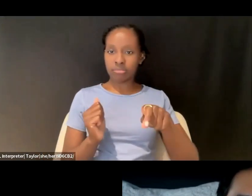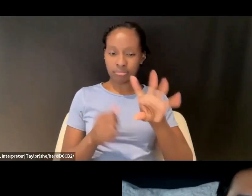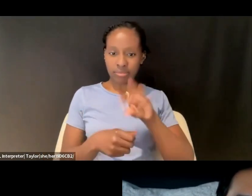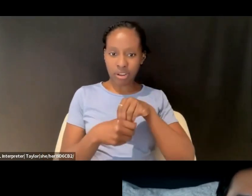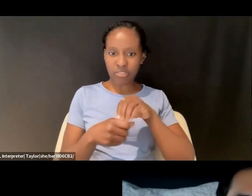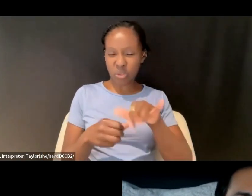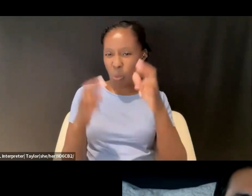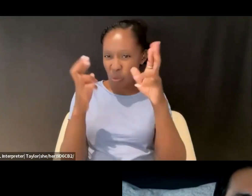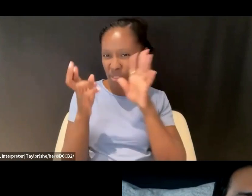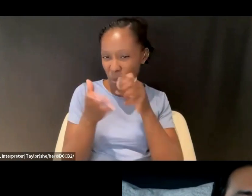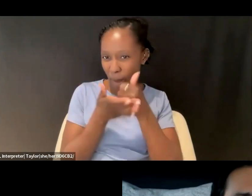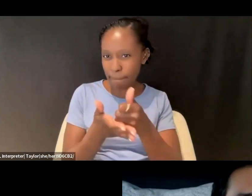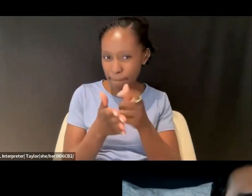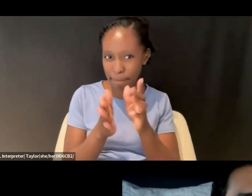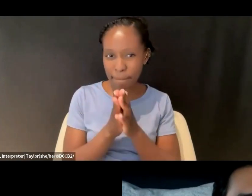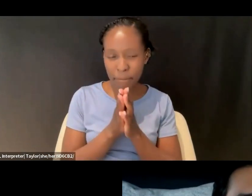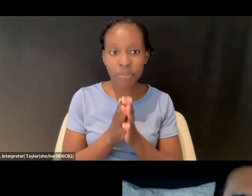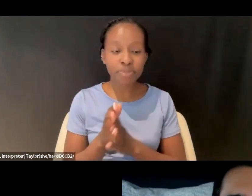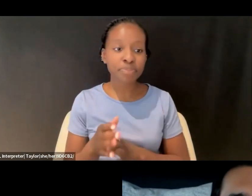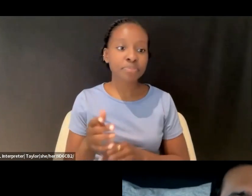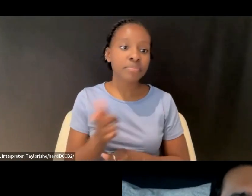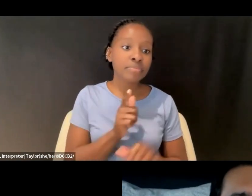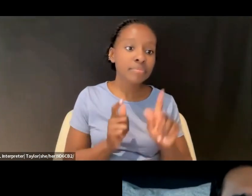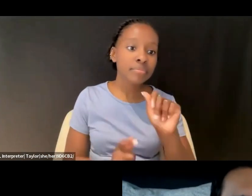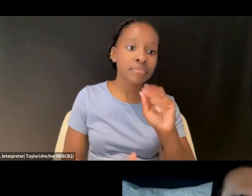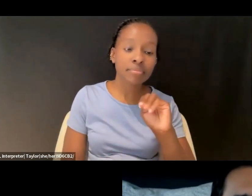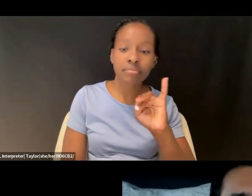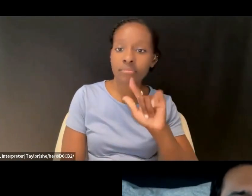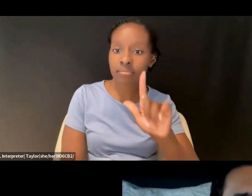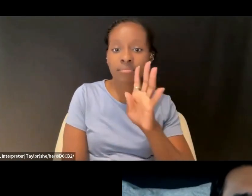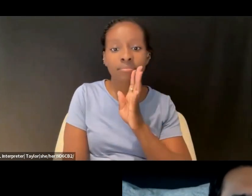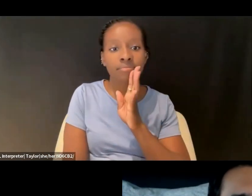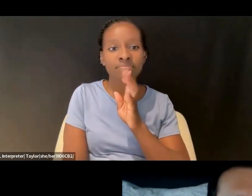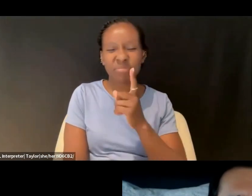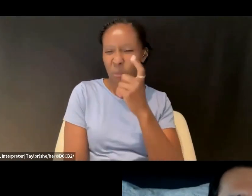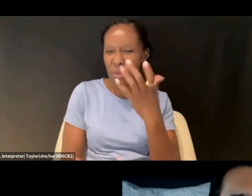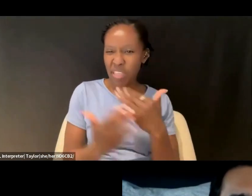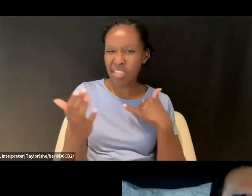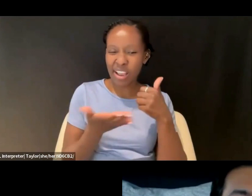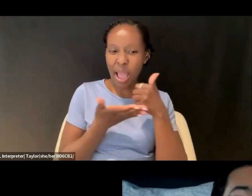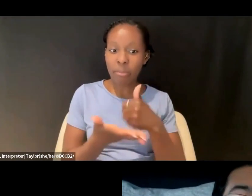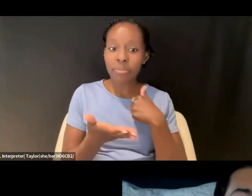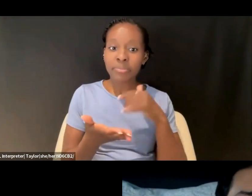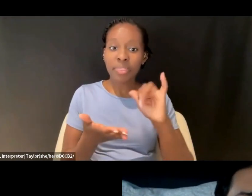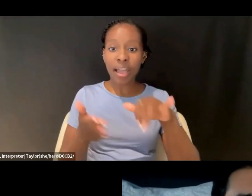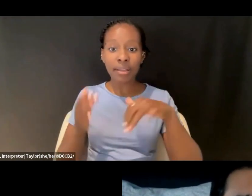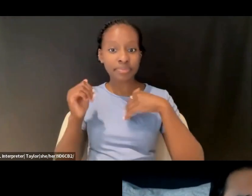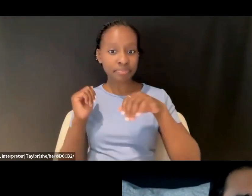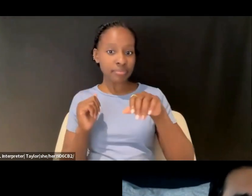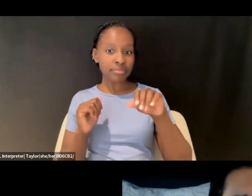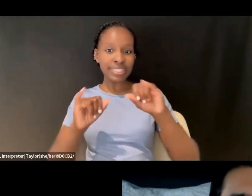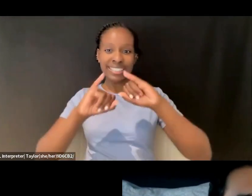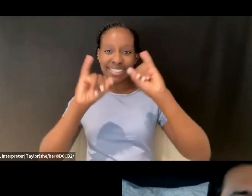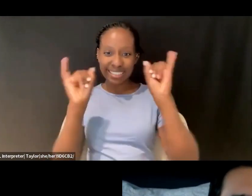that'll help. Yeah. Just one other thing, it may be that a systematic review, what you meant by that was like a